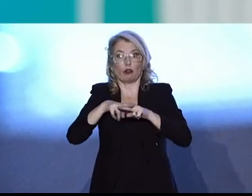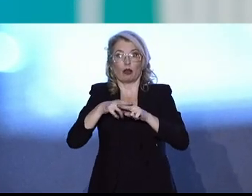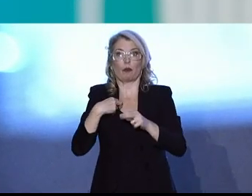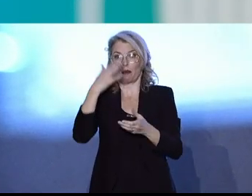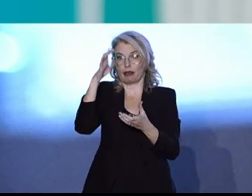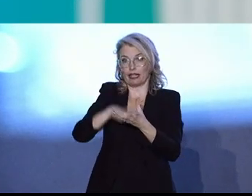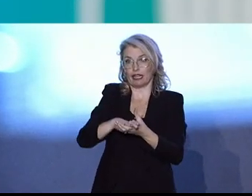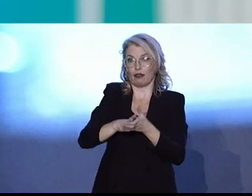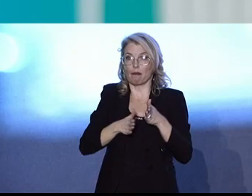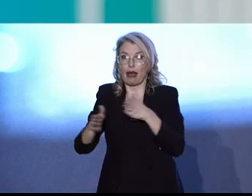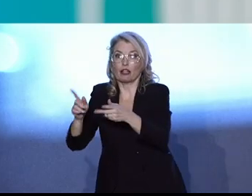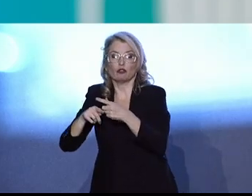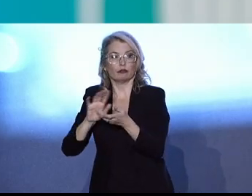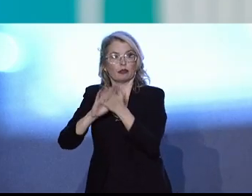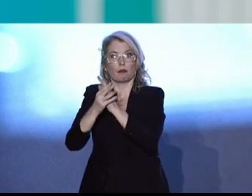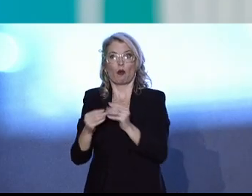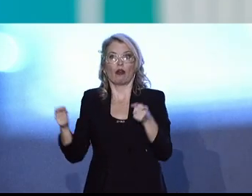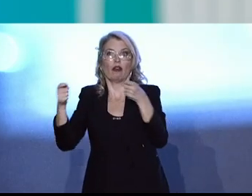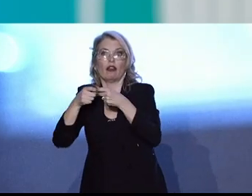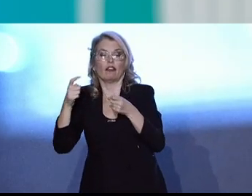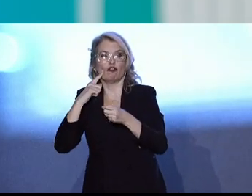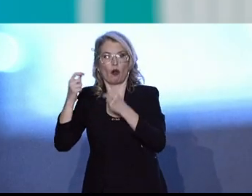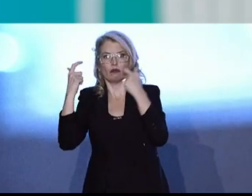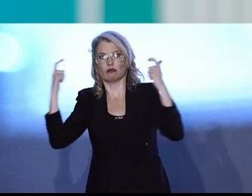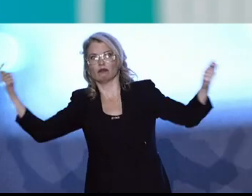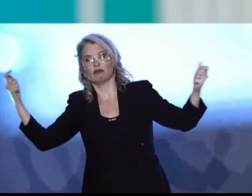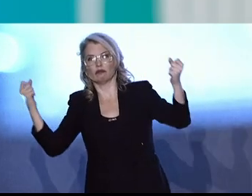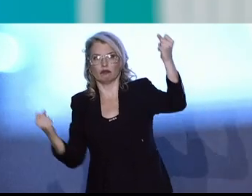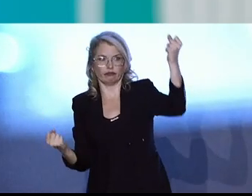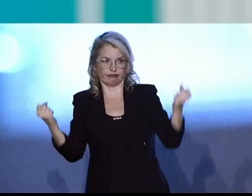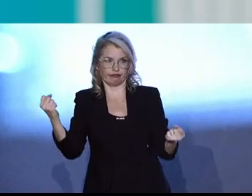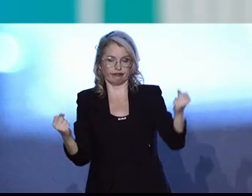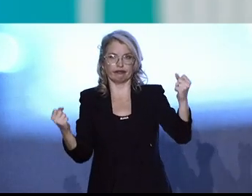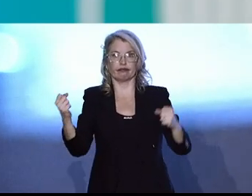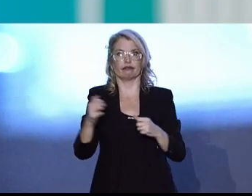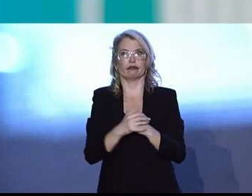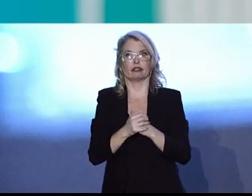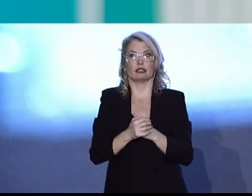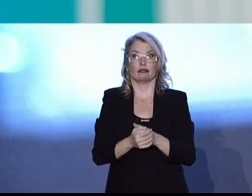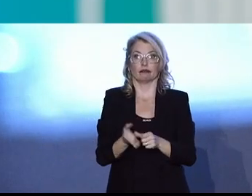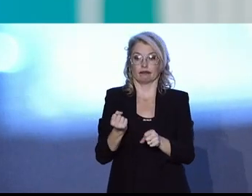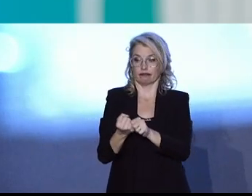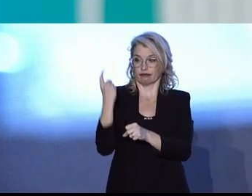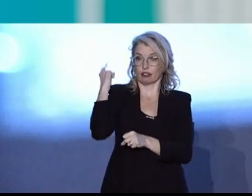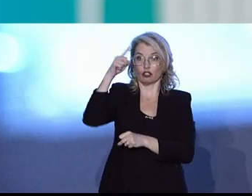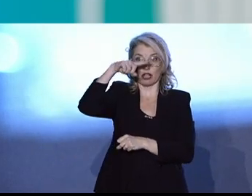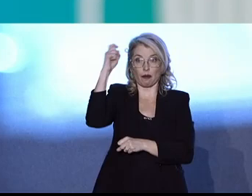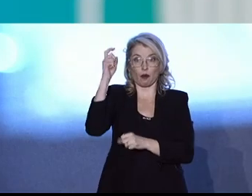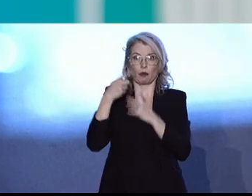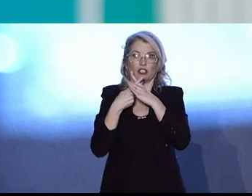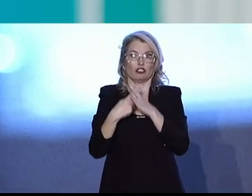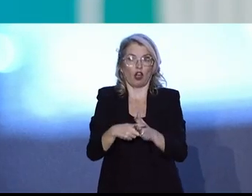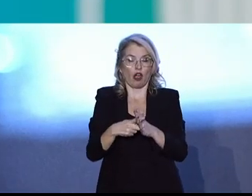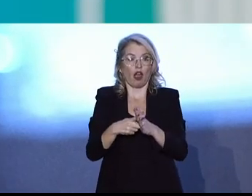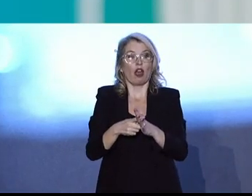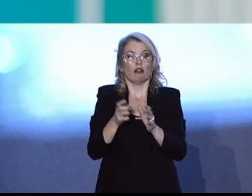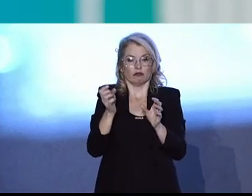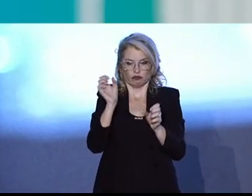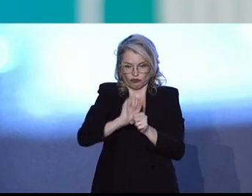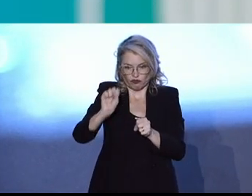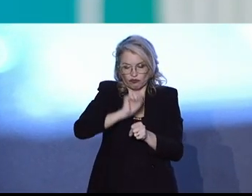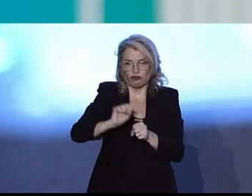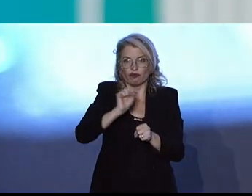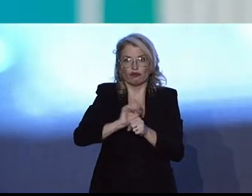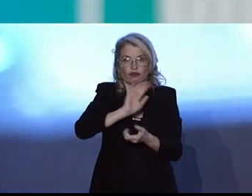is the path to electrification for heavier vehicles. Last summer, we started volume production of